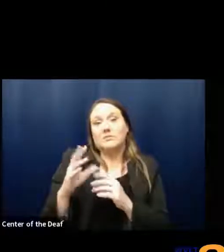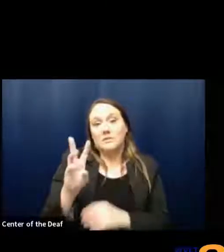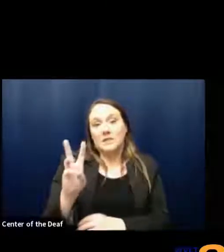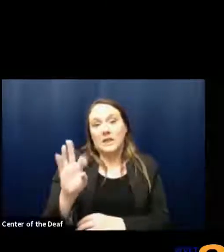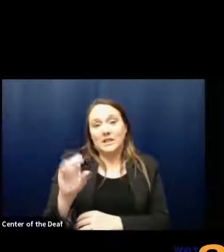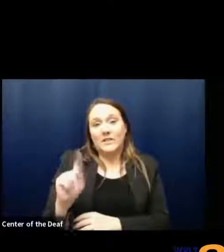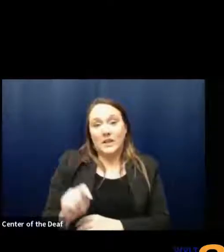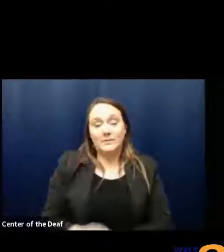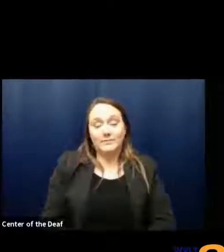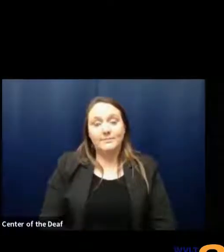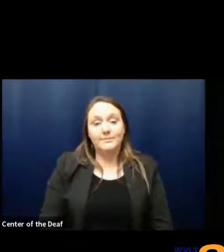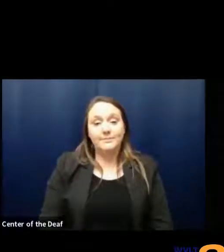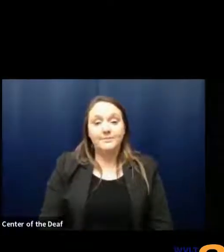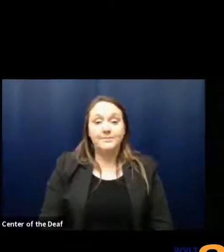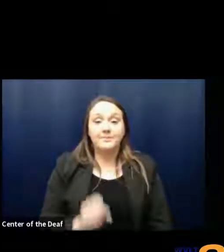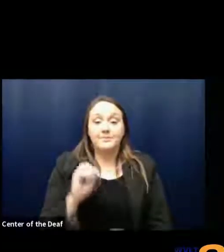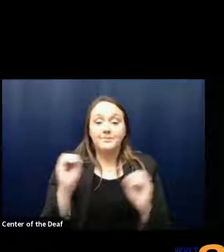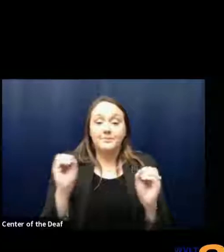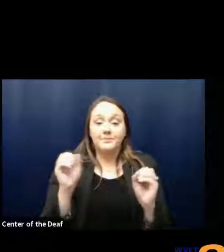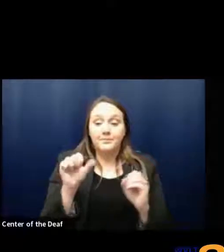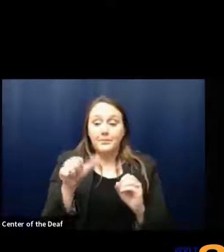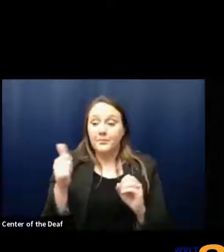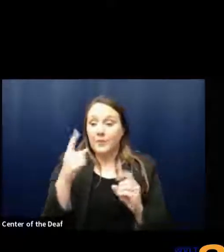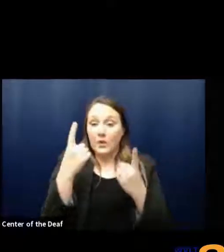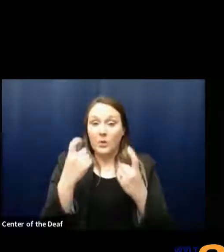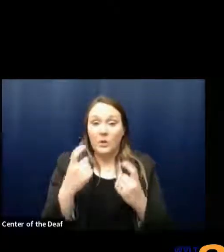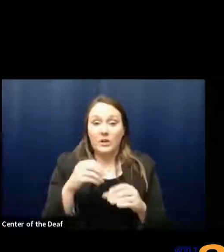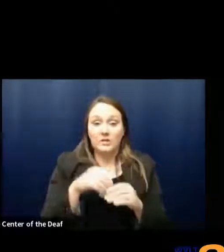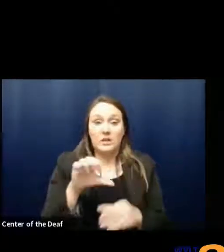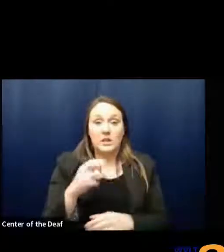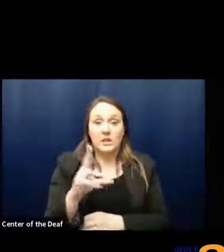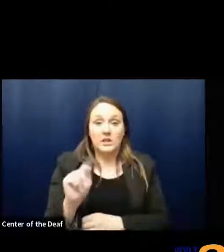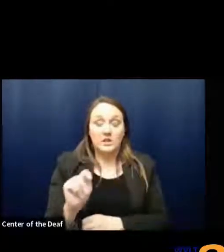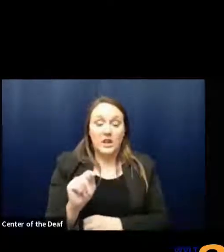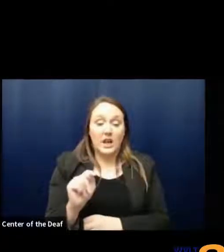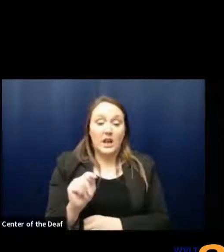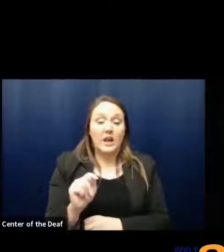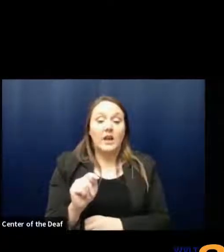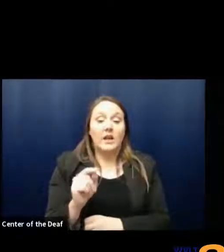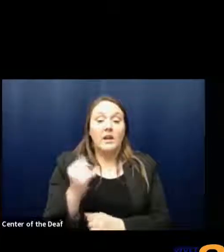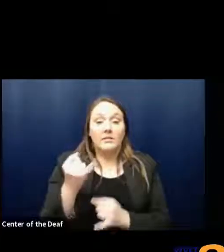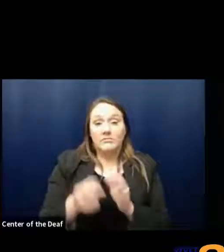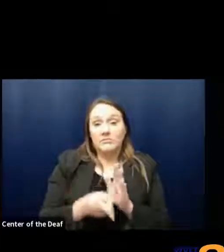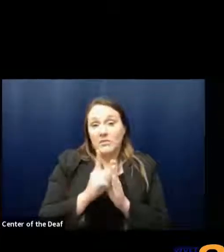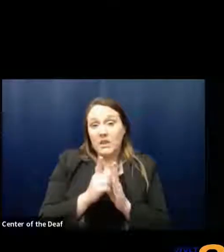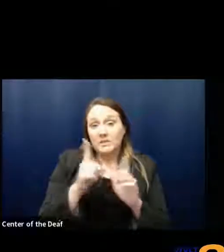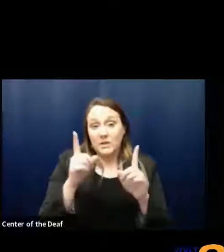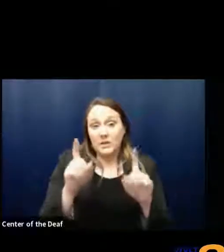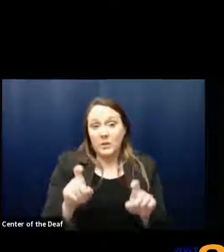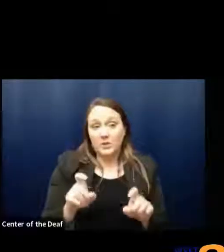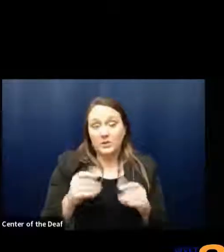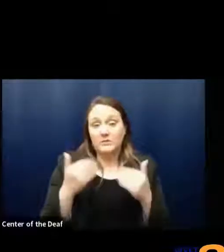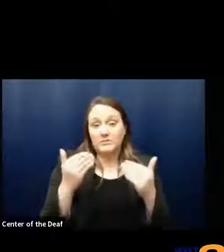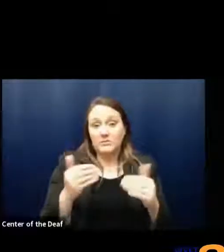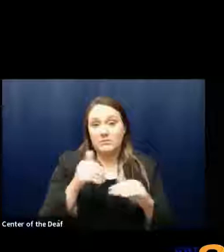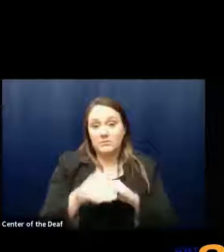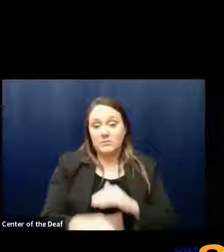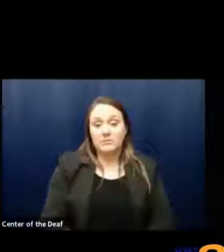All right, I'm not seeing any other questions in the chat feature. If there's any last questions that need to come in, please go ahead and submit them.